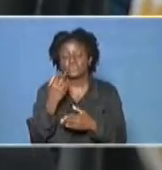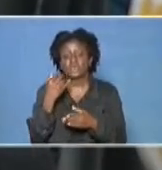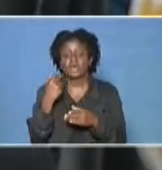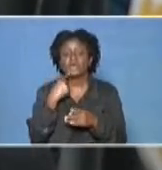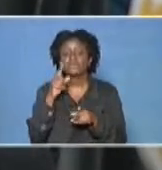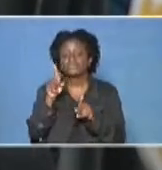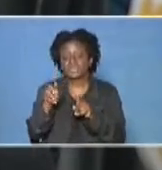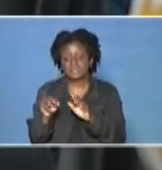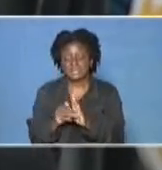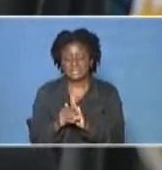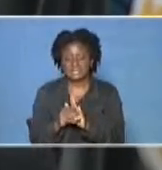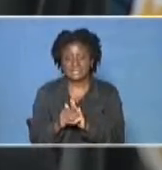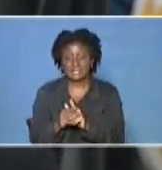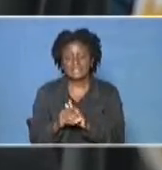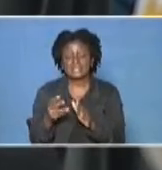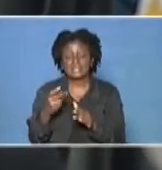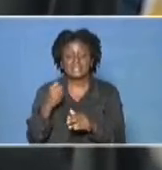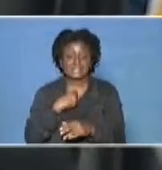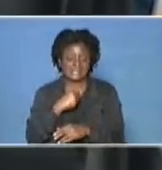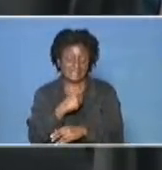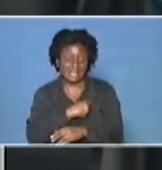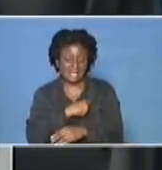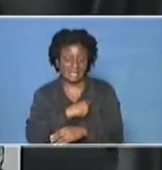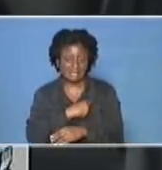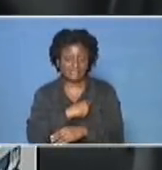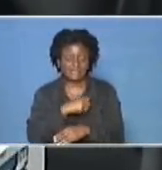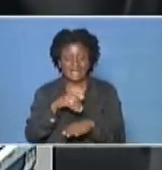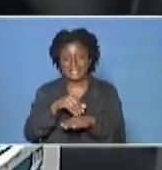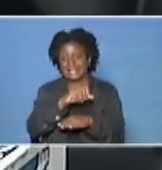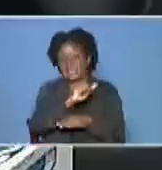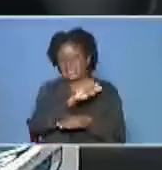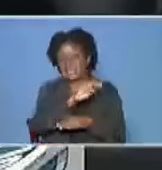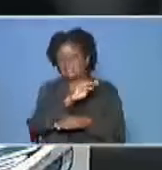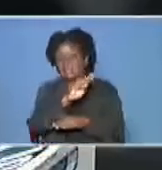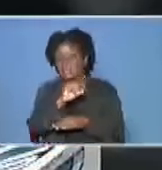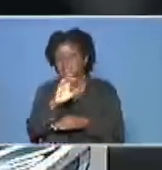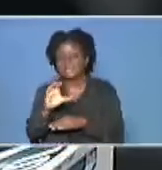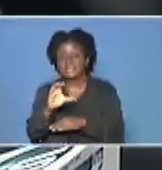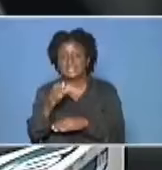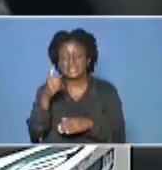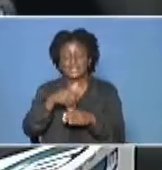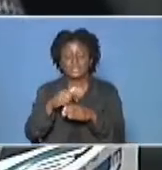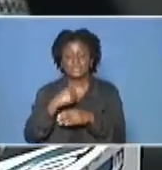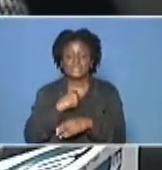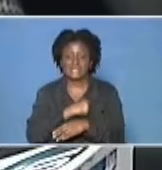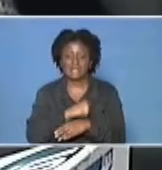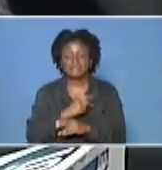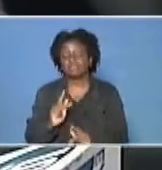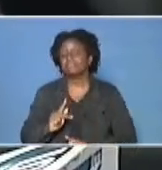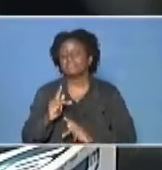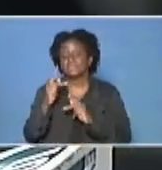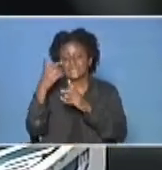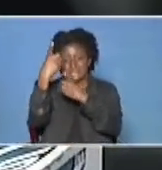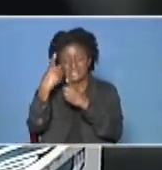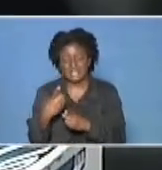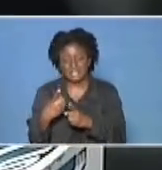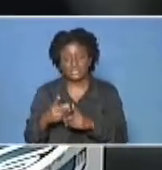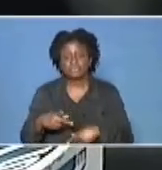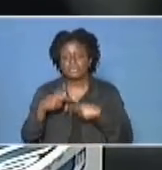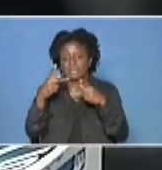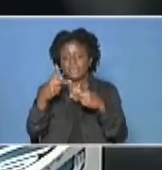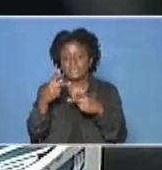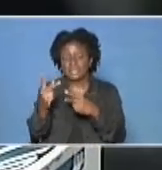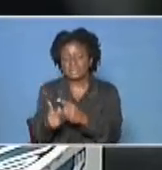at AMMC are comprised of persons who are truly dedicated to promoting, preserving, and sharing the history